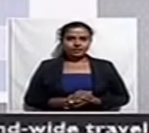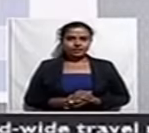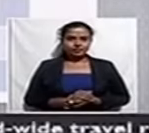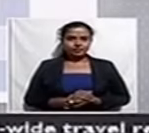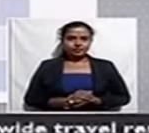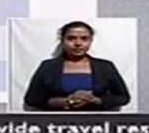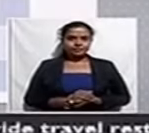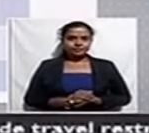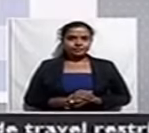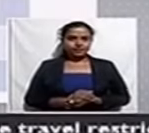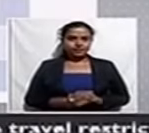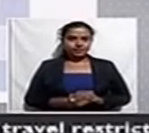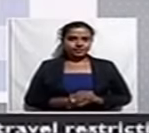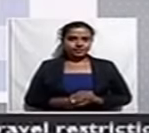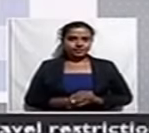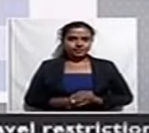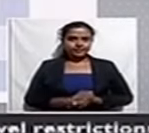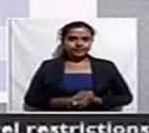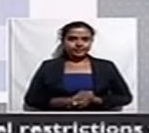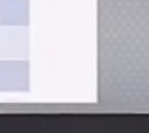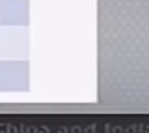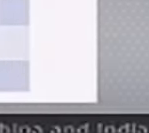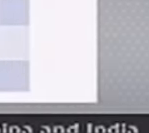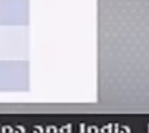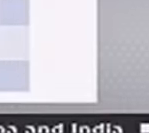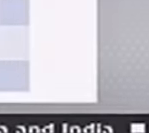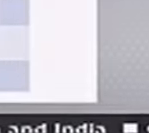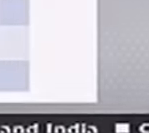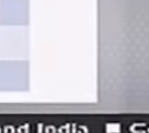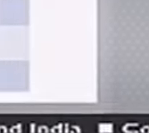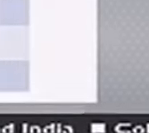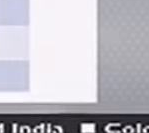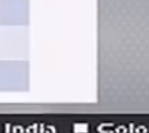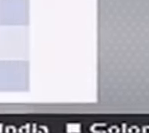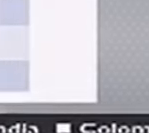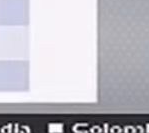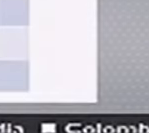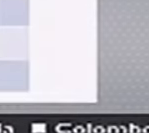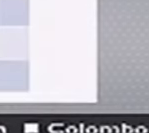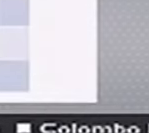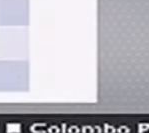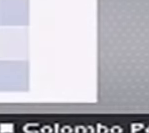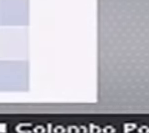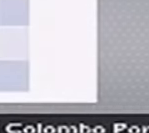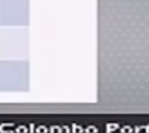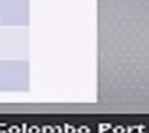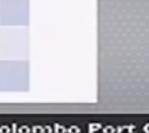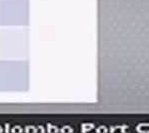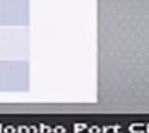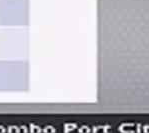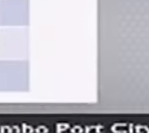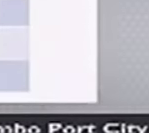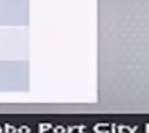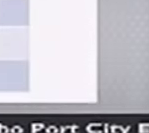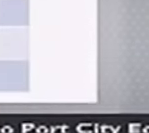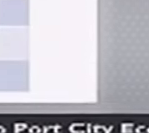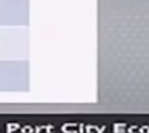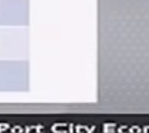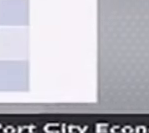limiting travel between provinces. But if you just look at the data, if you just look at the cases during the